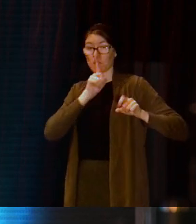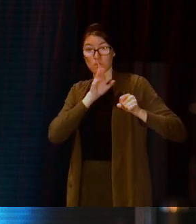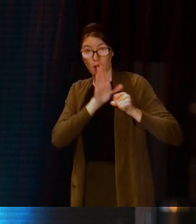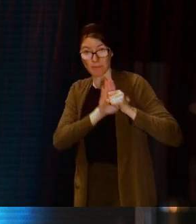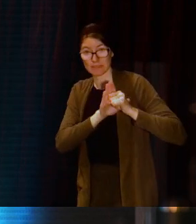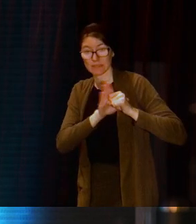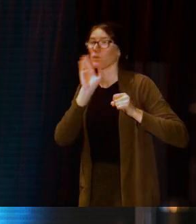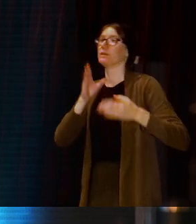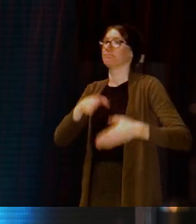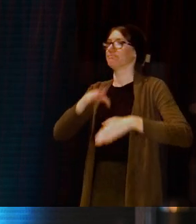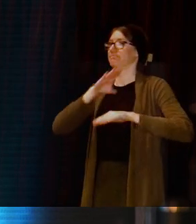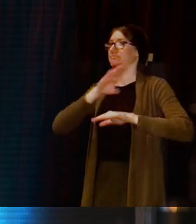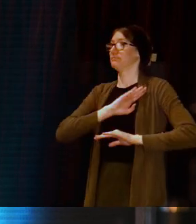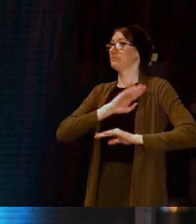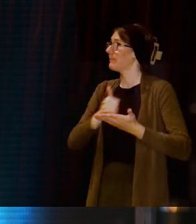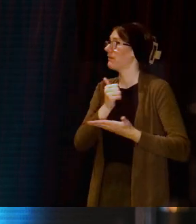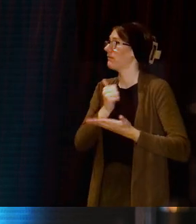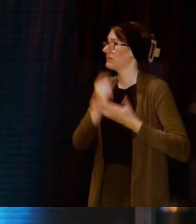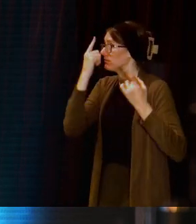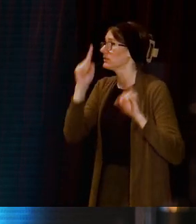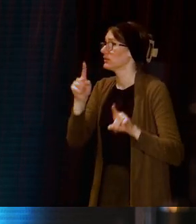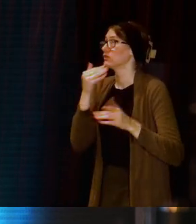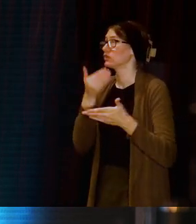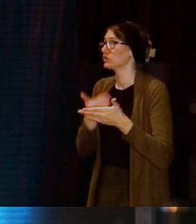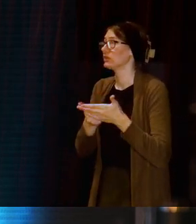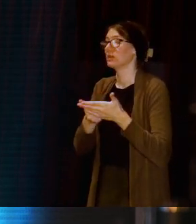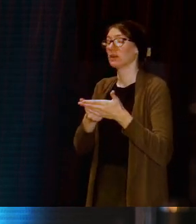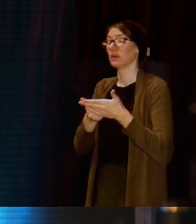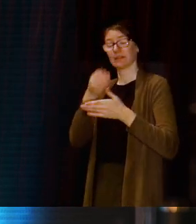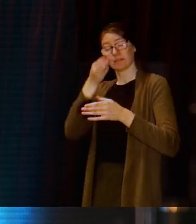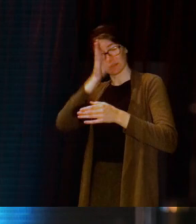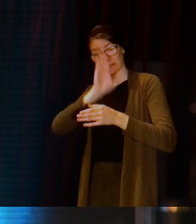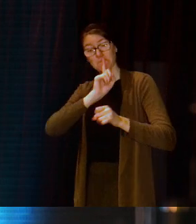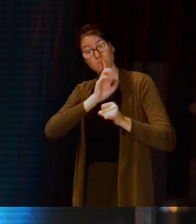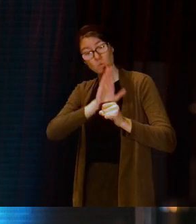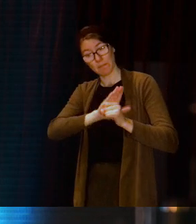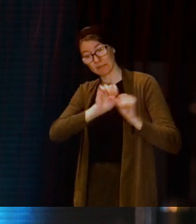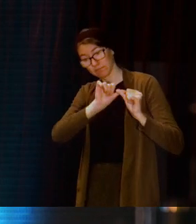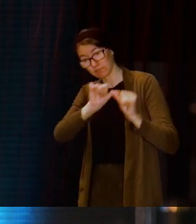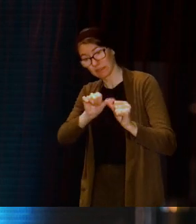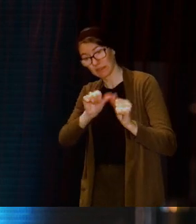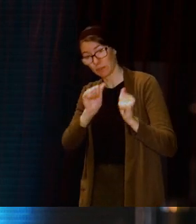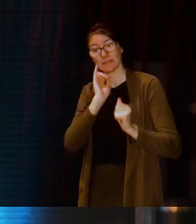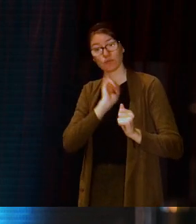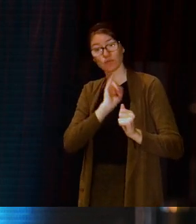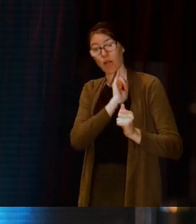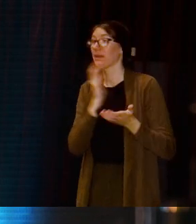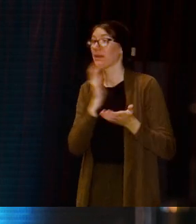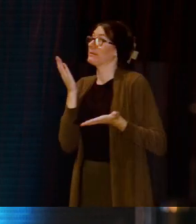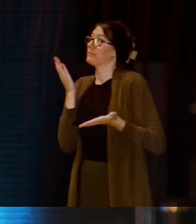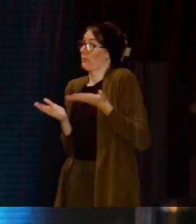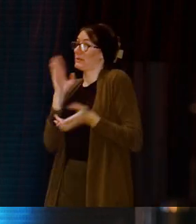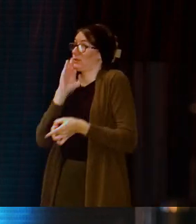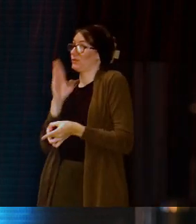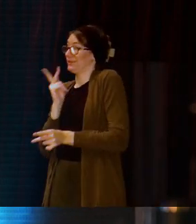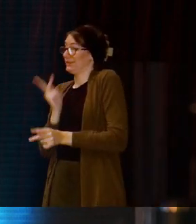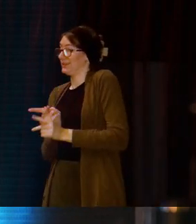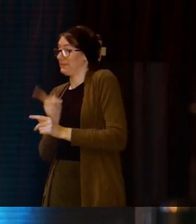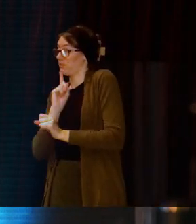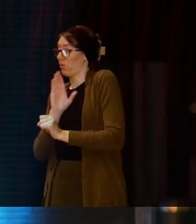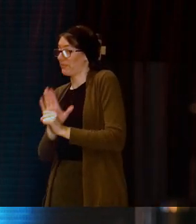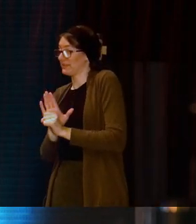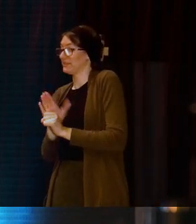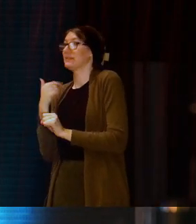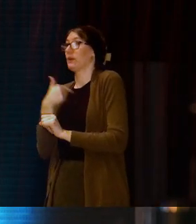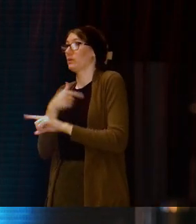say amen to that? It's a good thing. Because if God is going to keep his promises with Israel, I'd say there's a pretty good chance he's going to keep his promises that